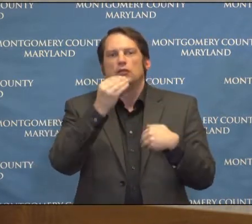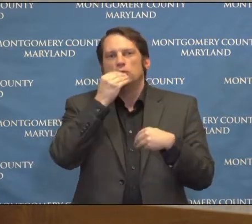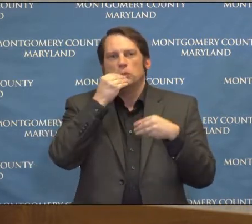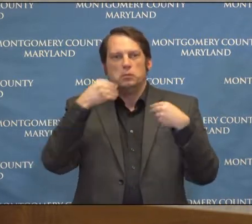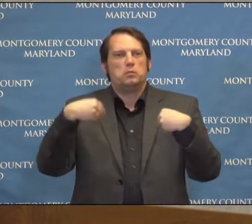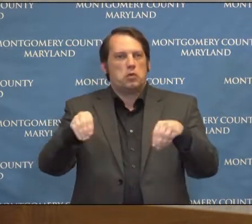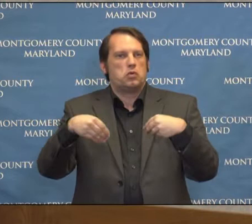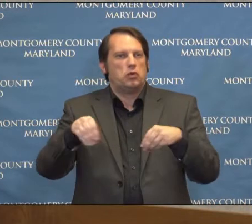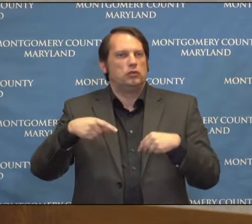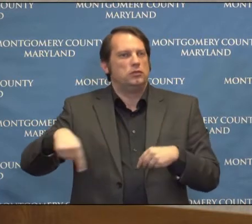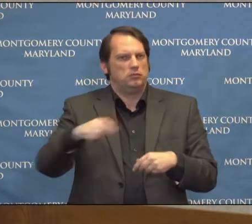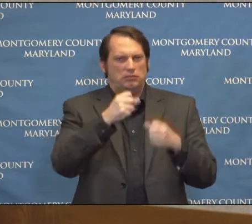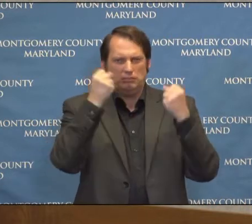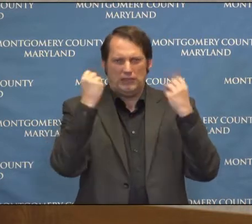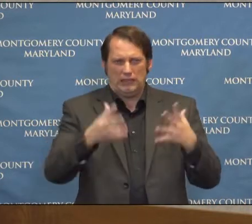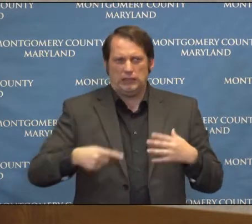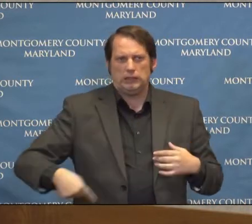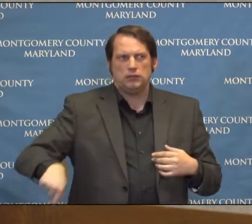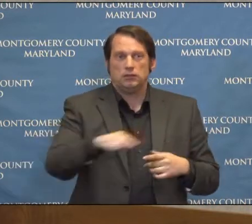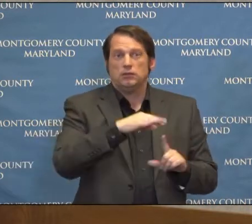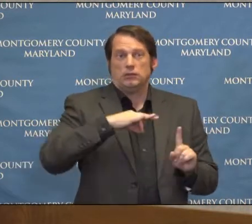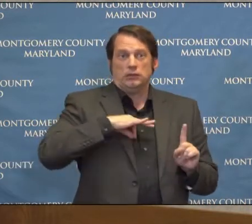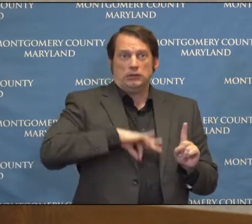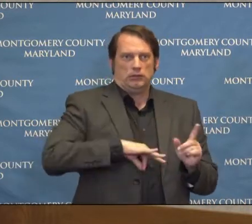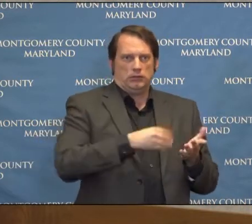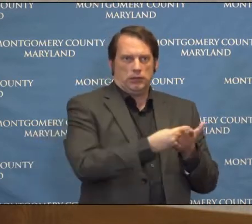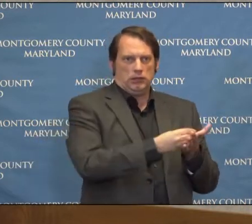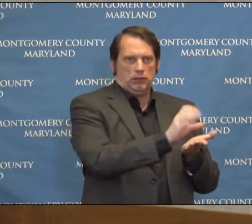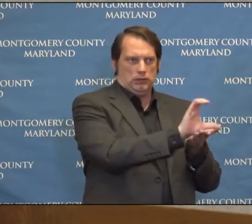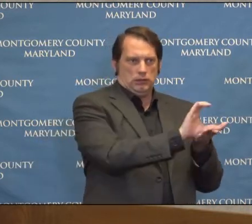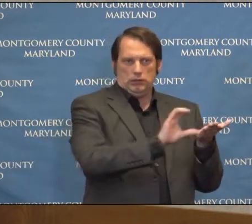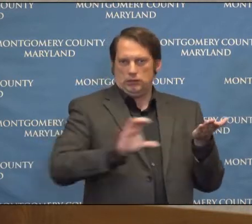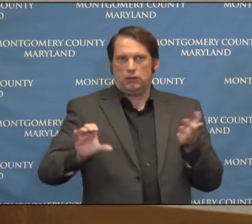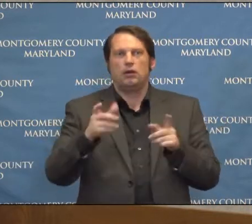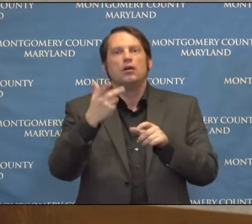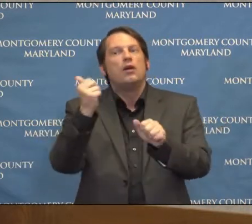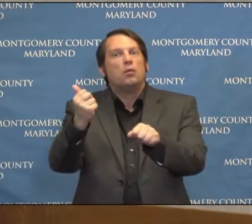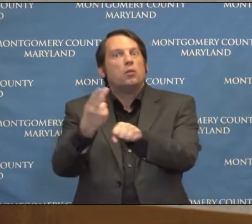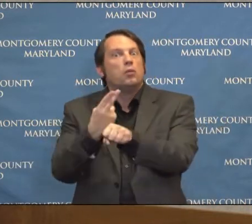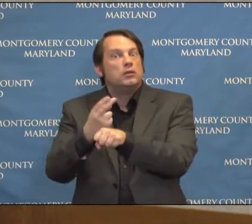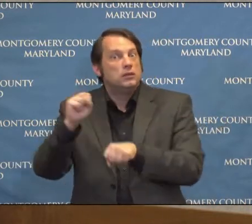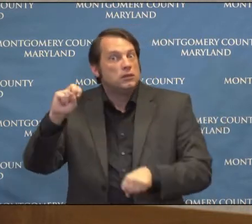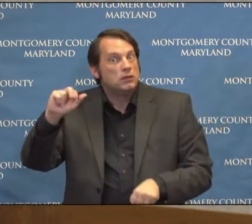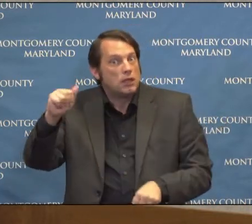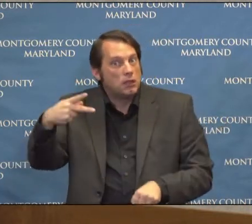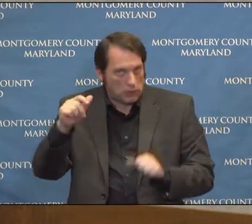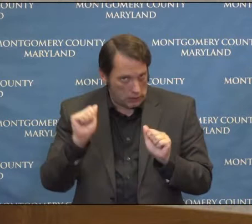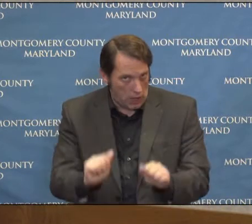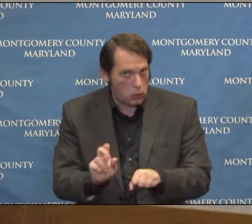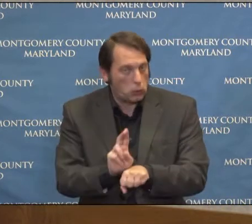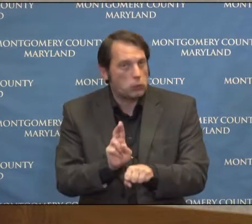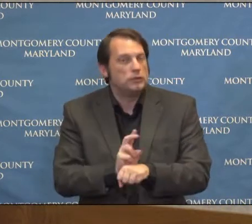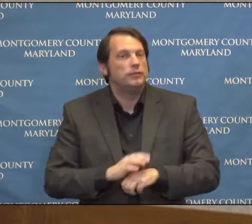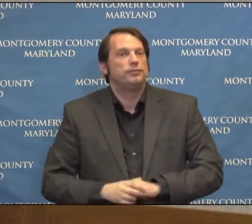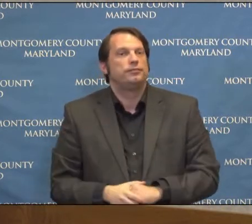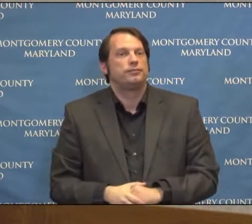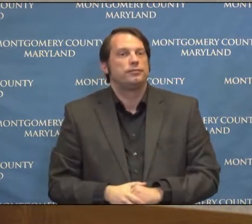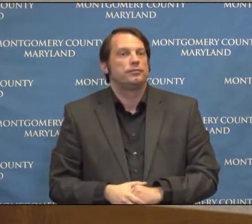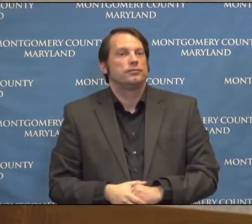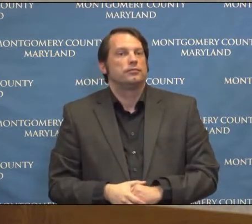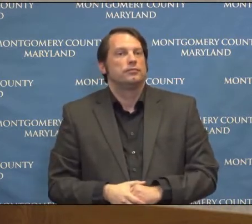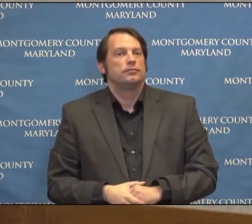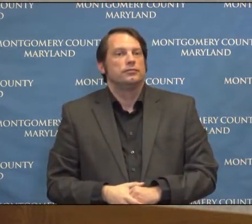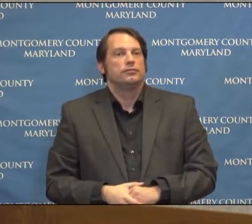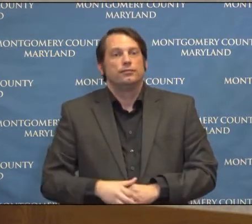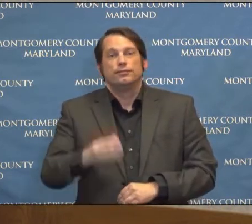programs like SNAP. And the grocery stores are adapting their models, many offering delivery and curbside pickup. And restaurants are offering those services